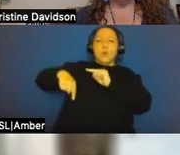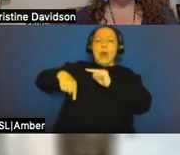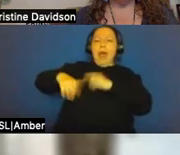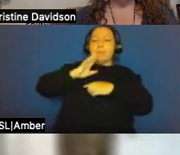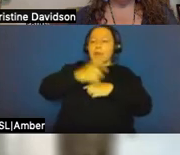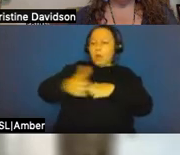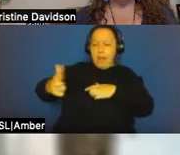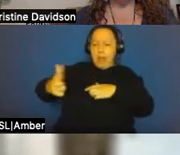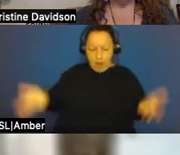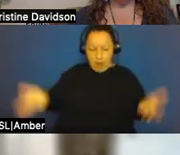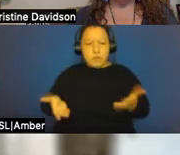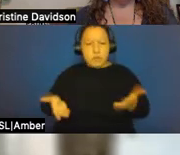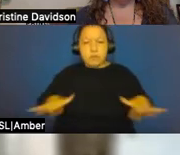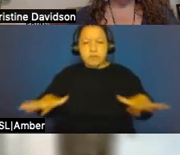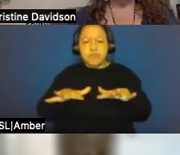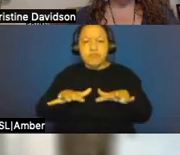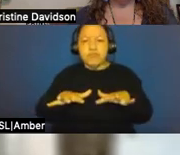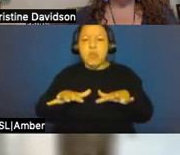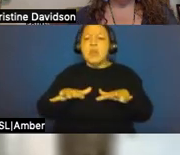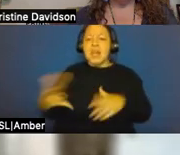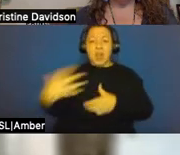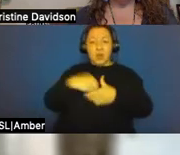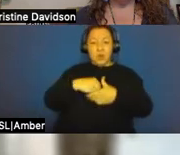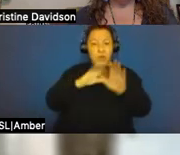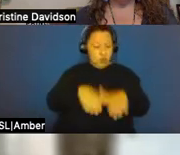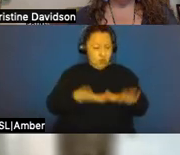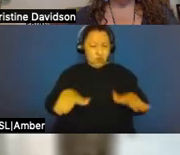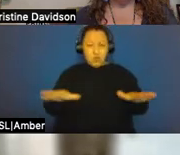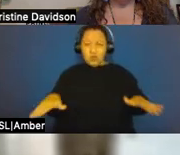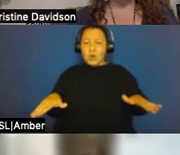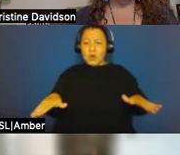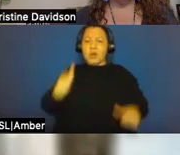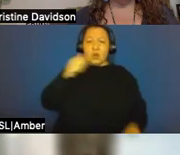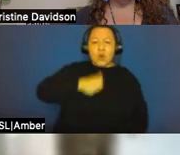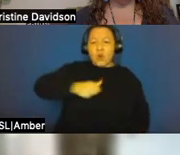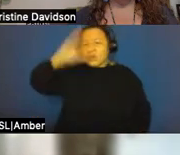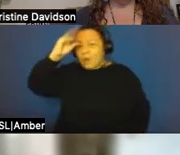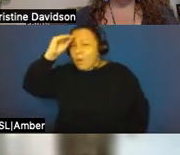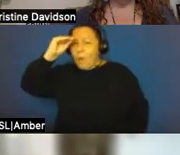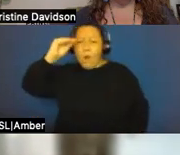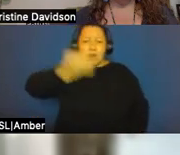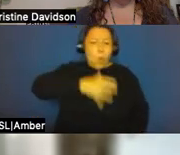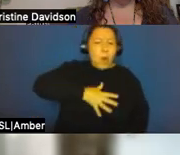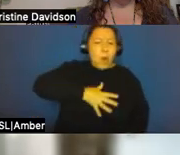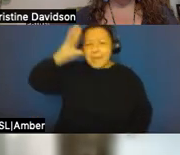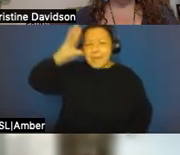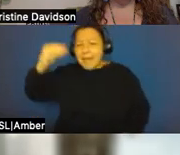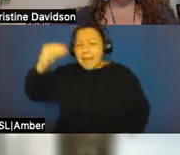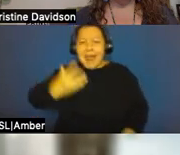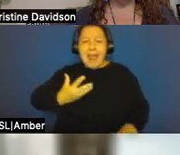themselves. That includes children, girls, boys, women, men,